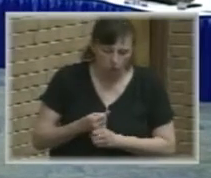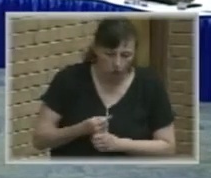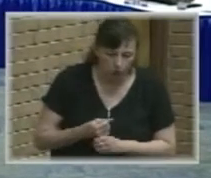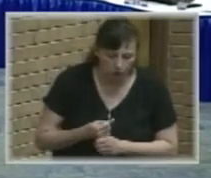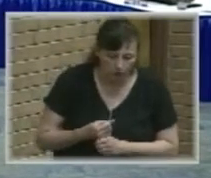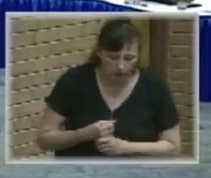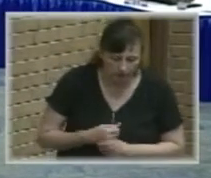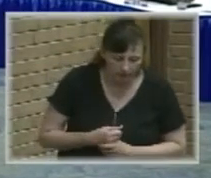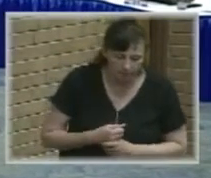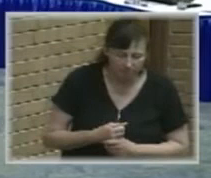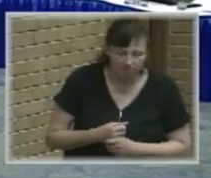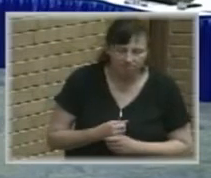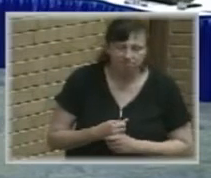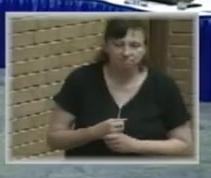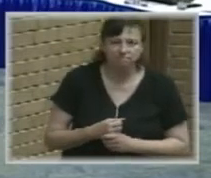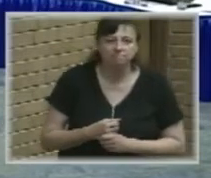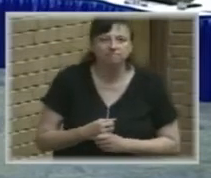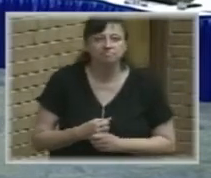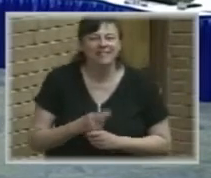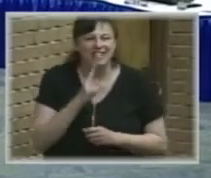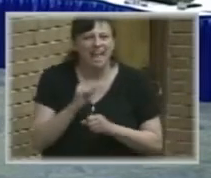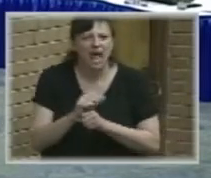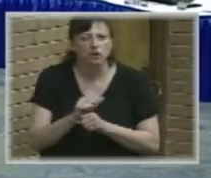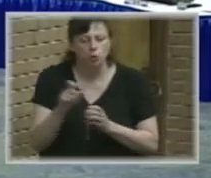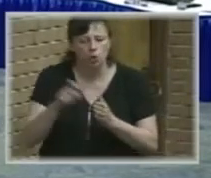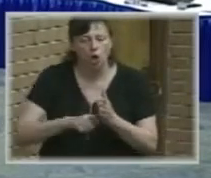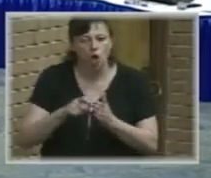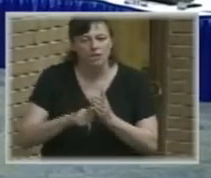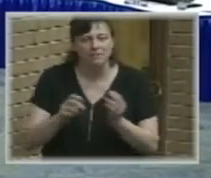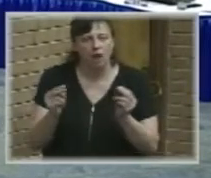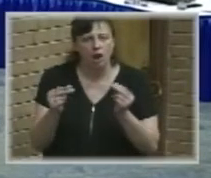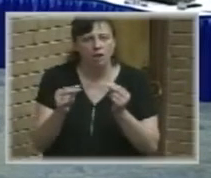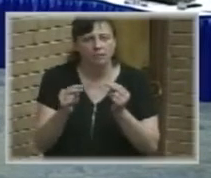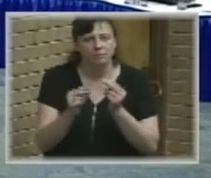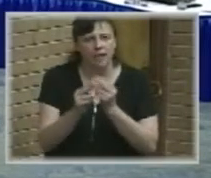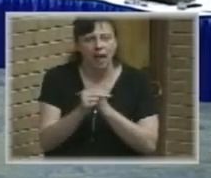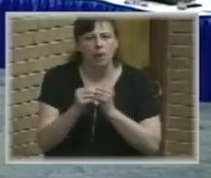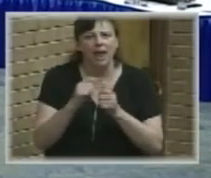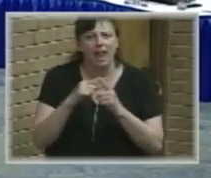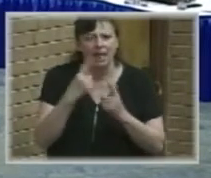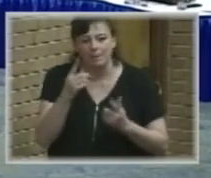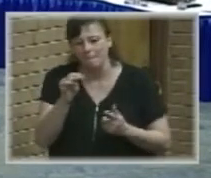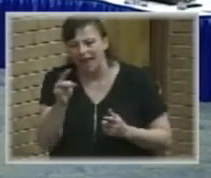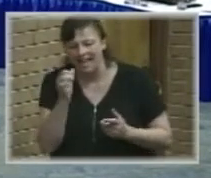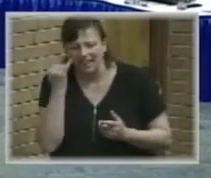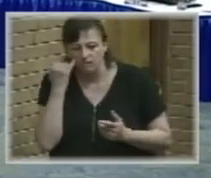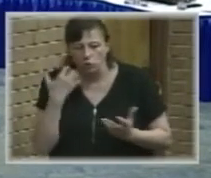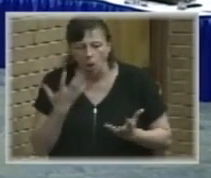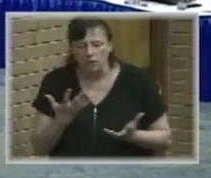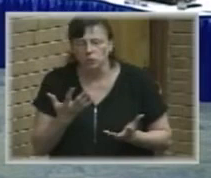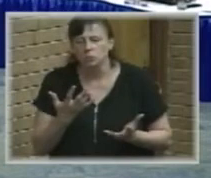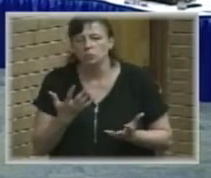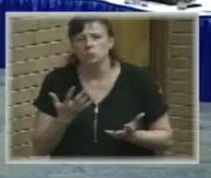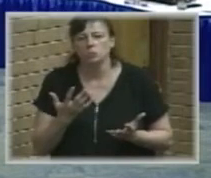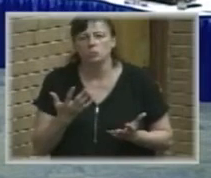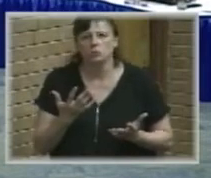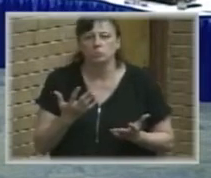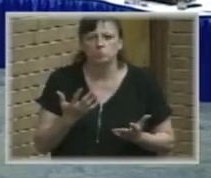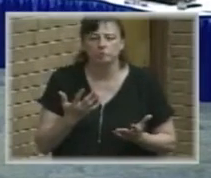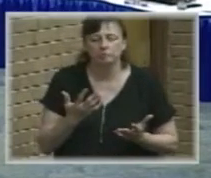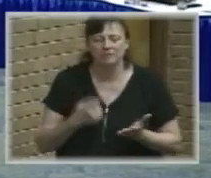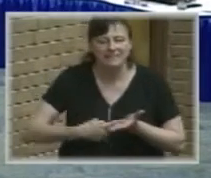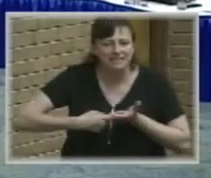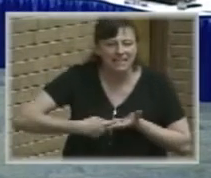actual costs of our highway repair work over the year. But Mike, if you want to talk about